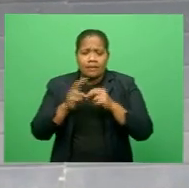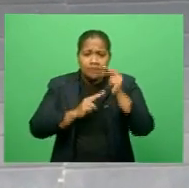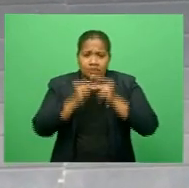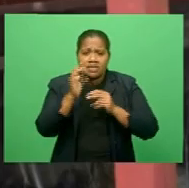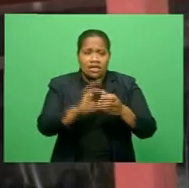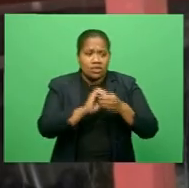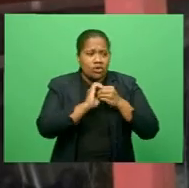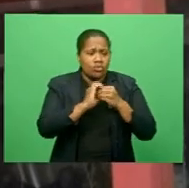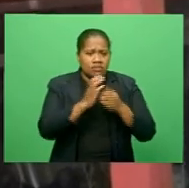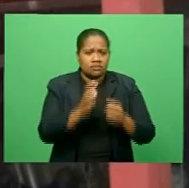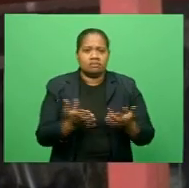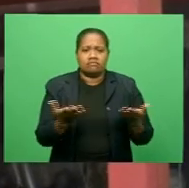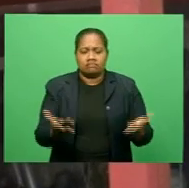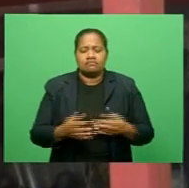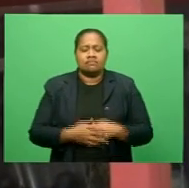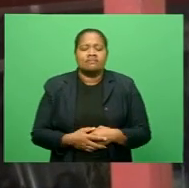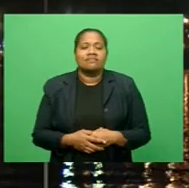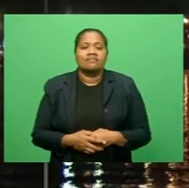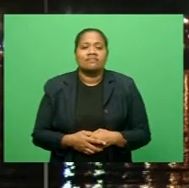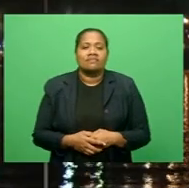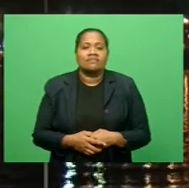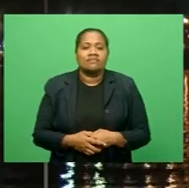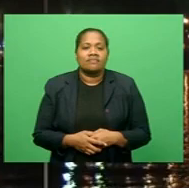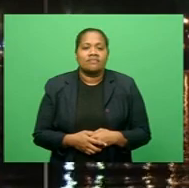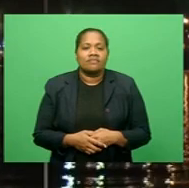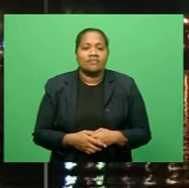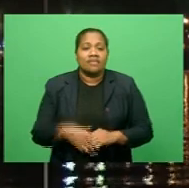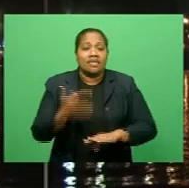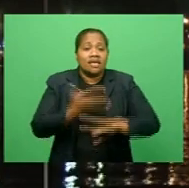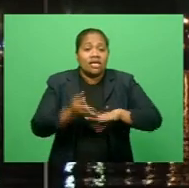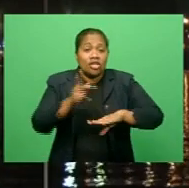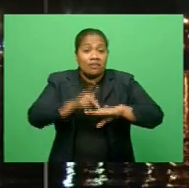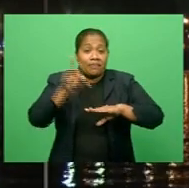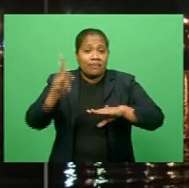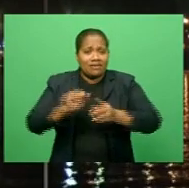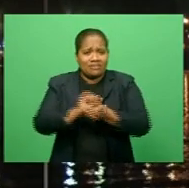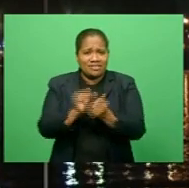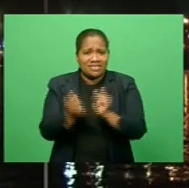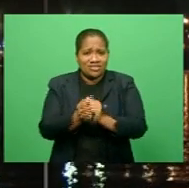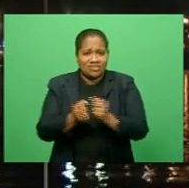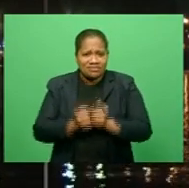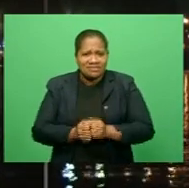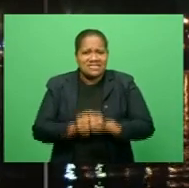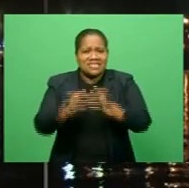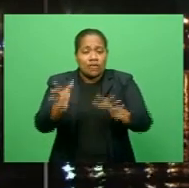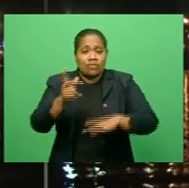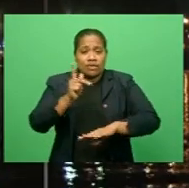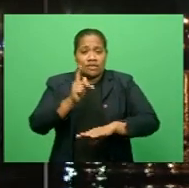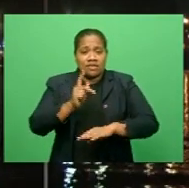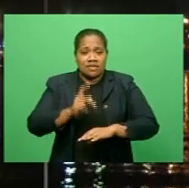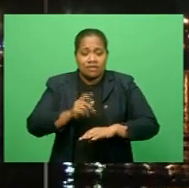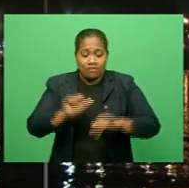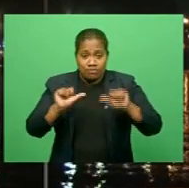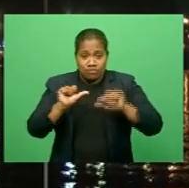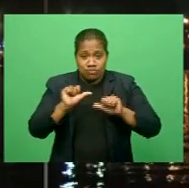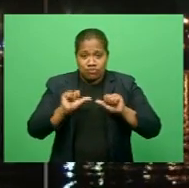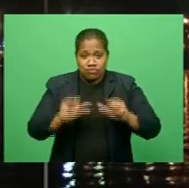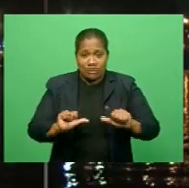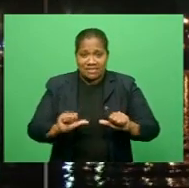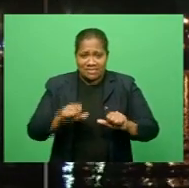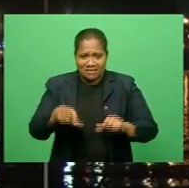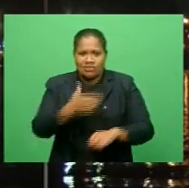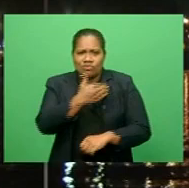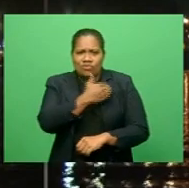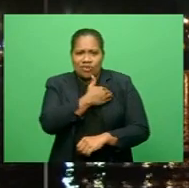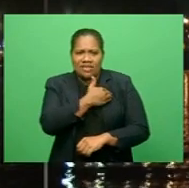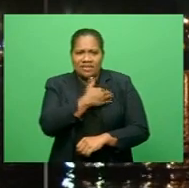Pranita Prakash, FBC News. The new Parliament session has begun with the President this morning laying out the legislative agenda